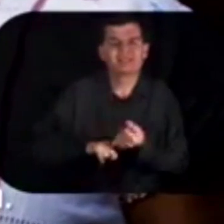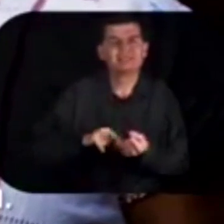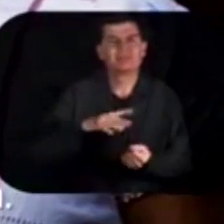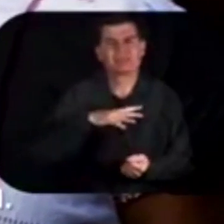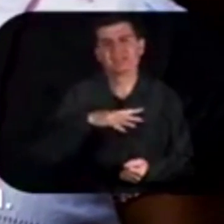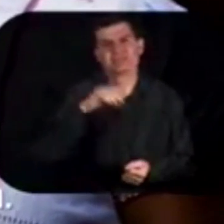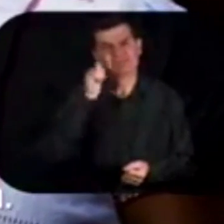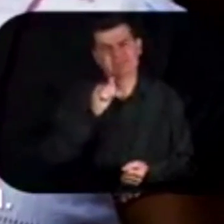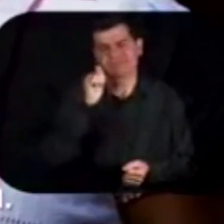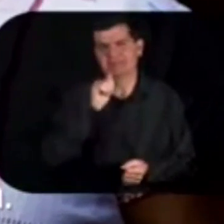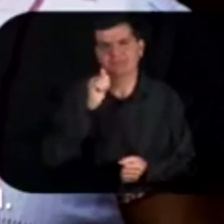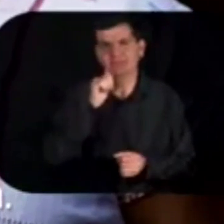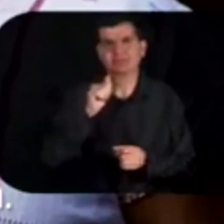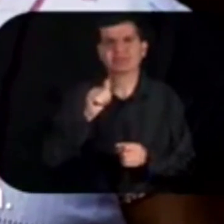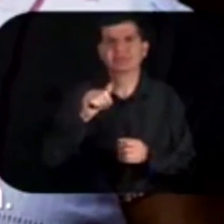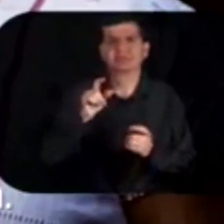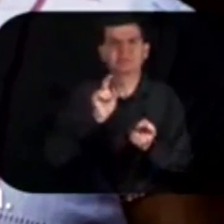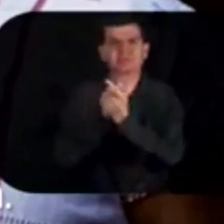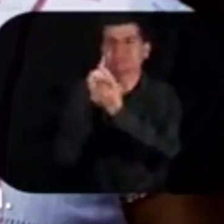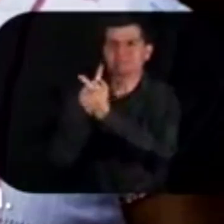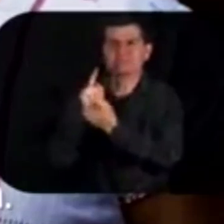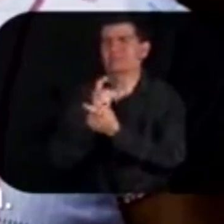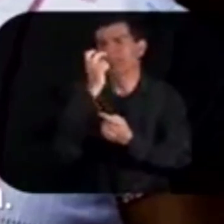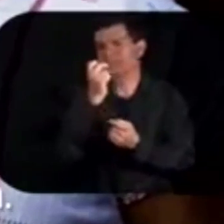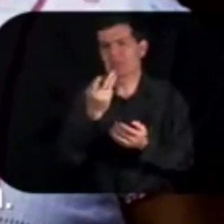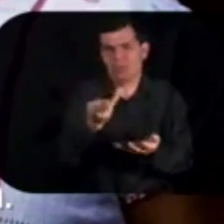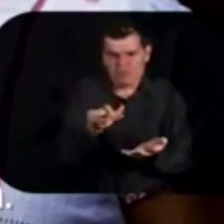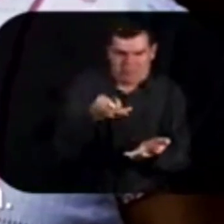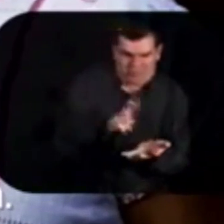We live or we face